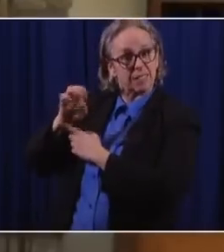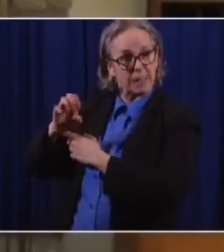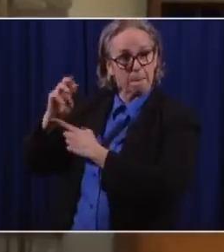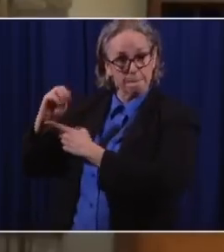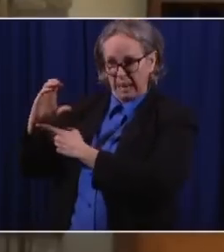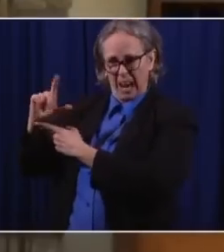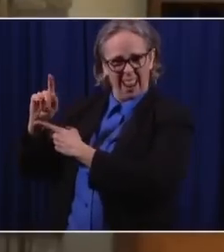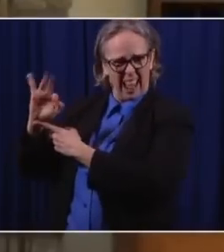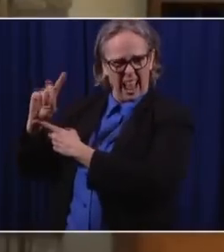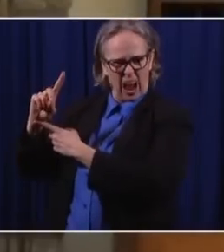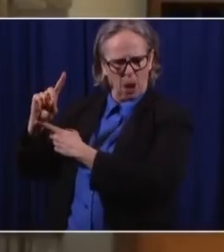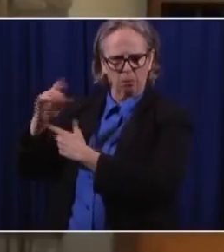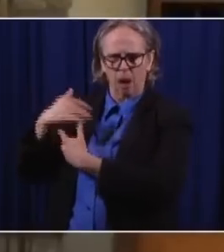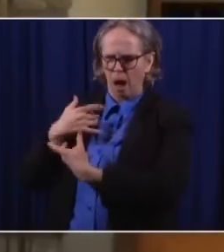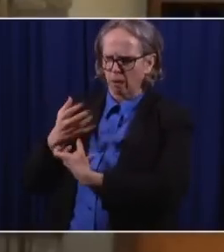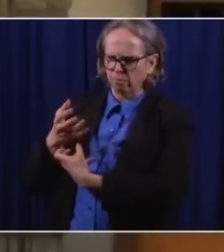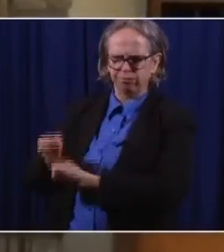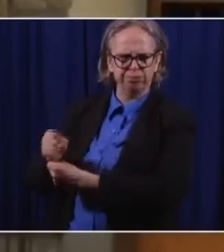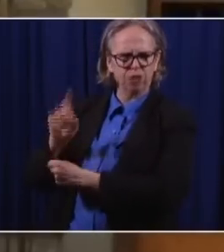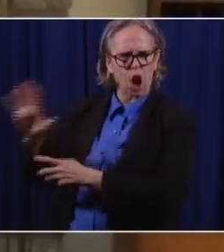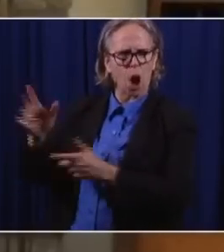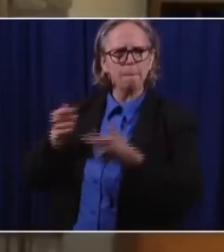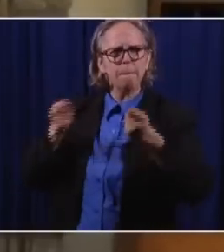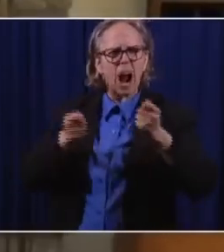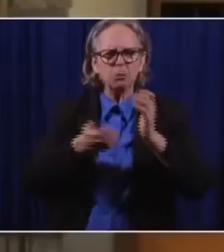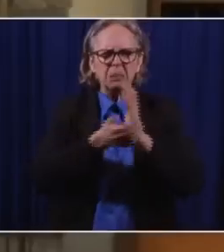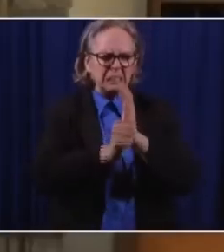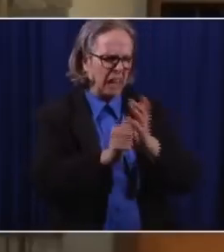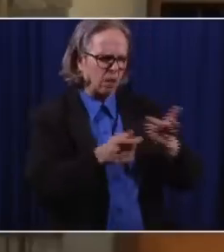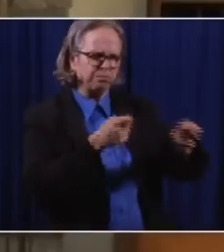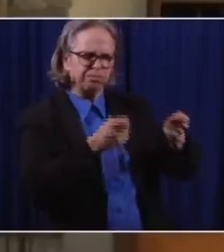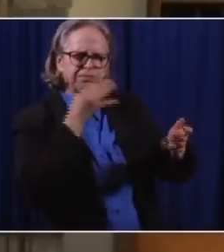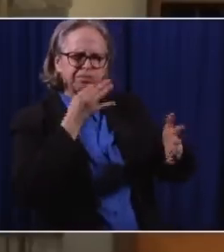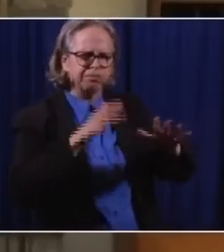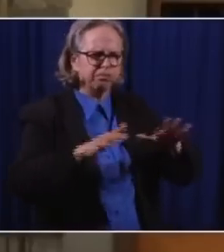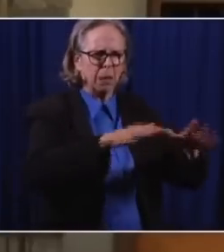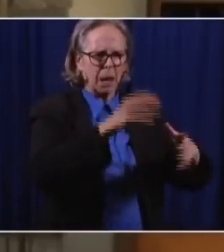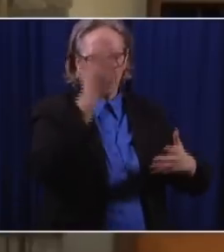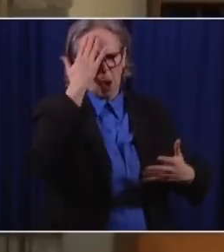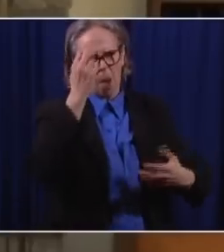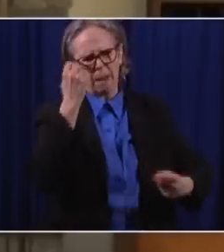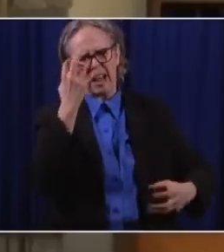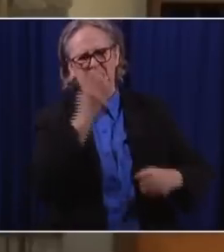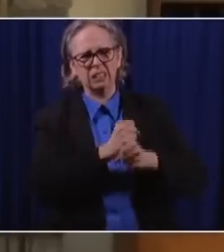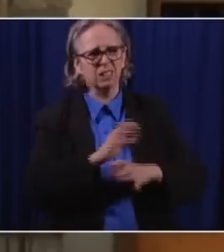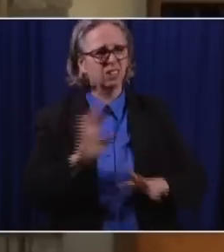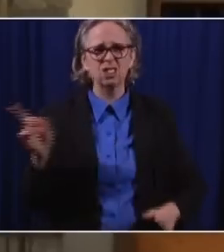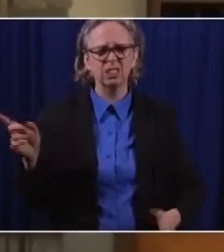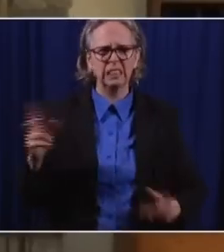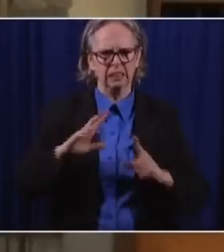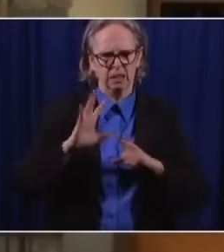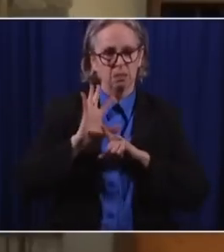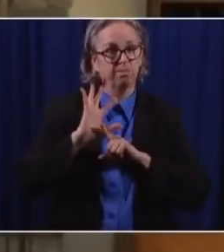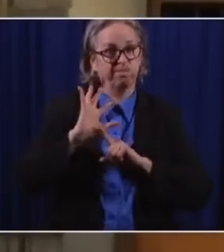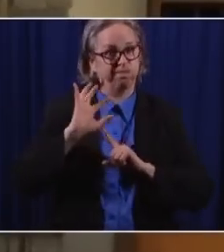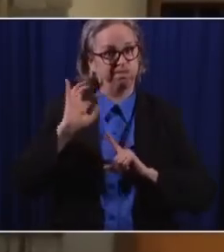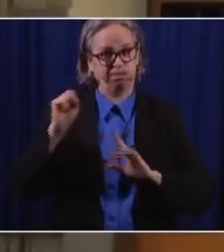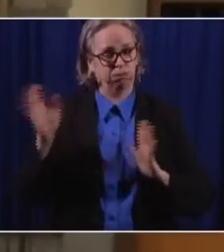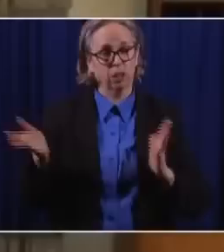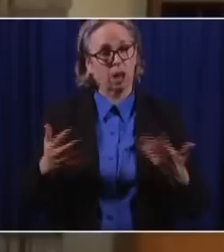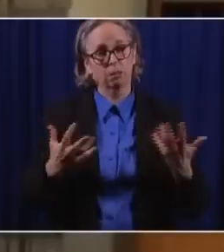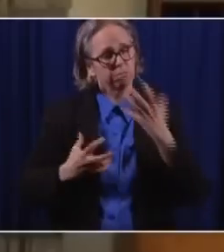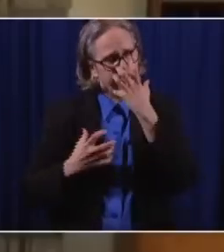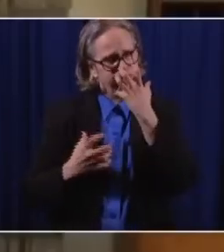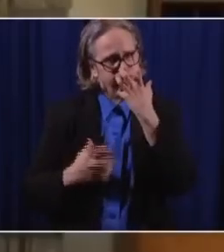of confidence in. I've known her for many years. She's a superb administrator. She will do what needs